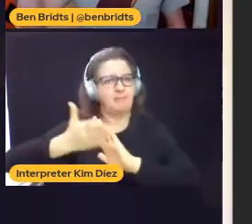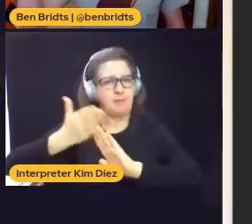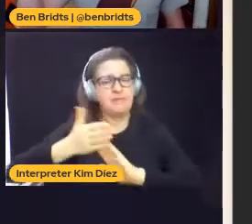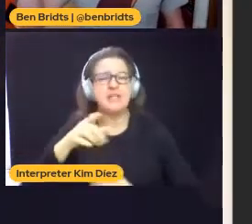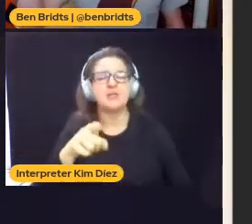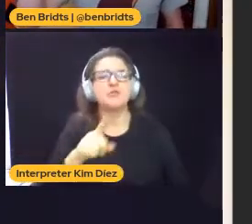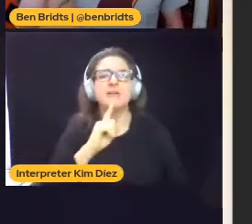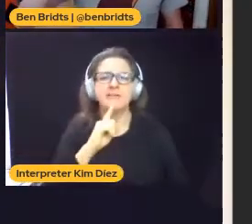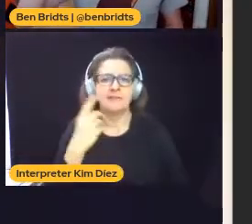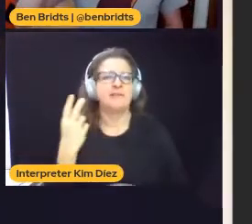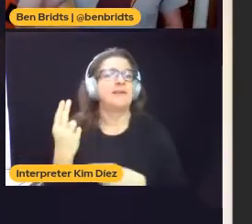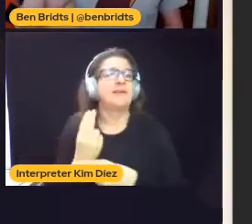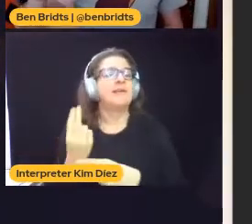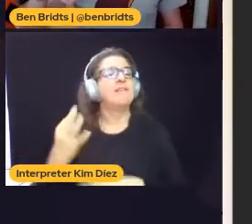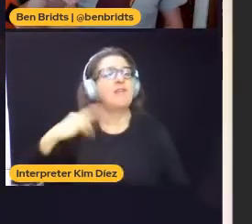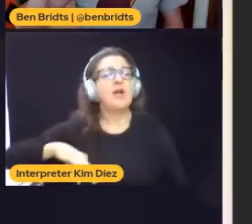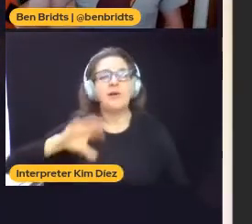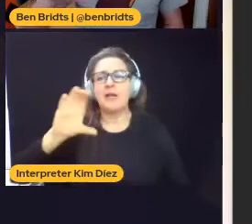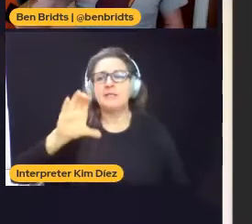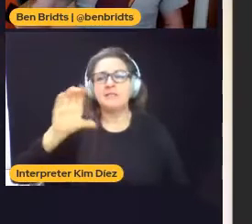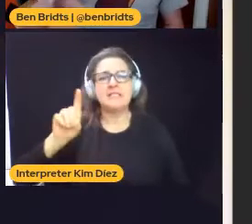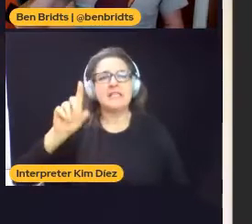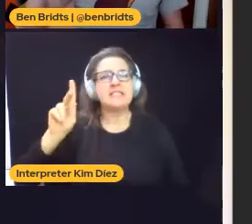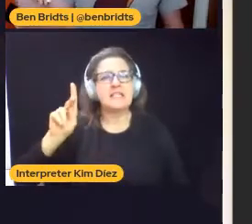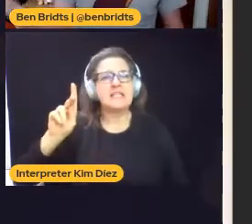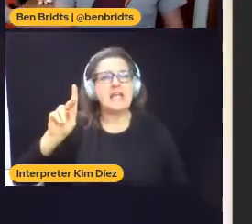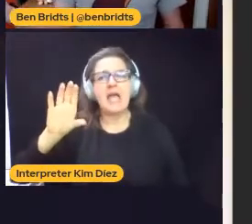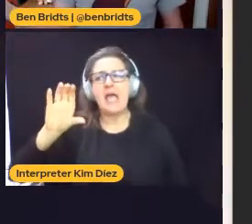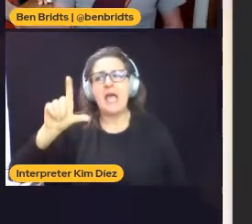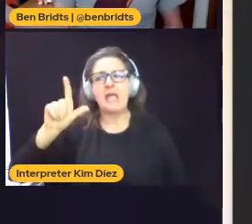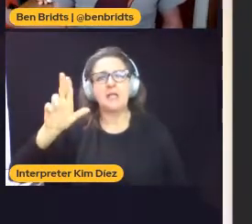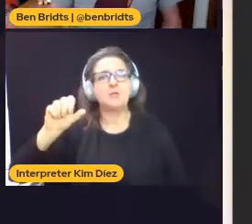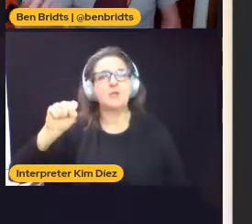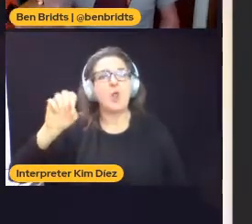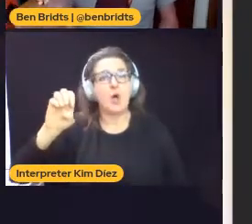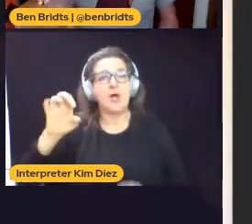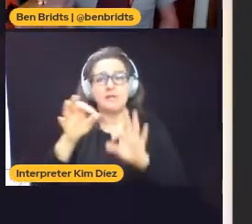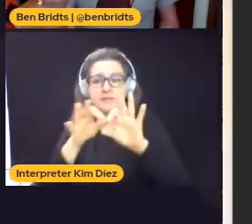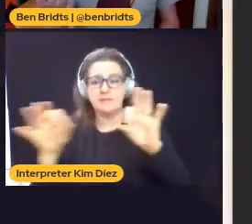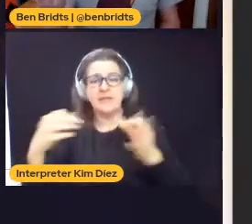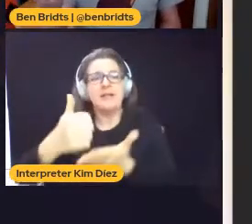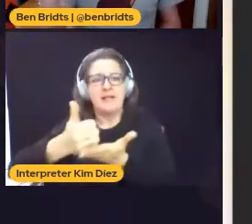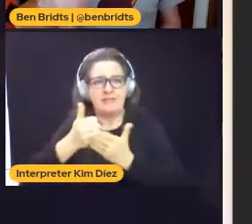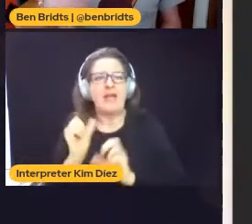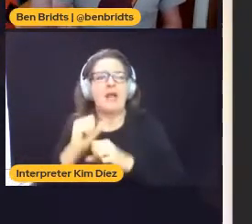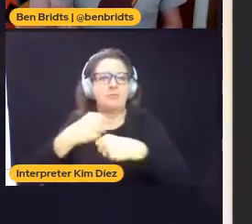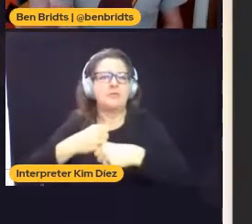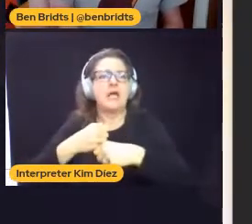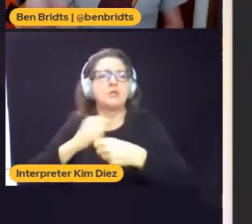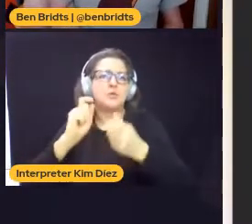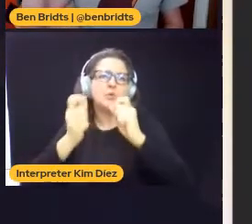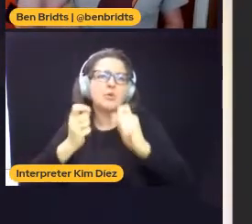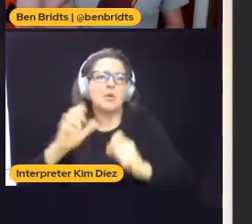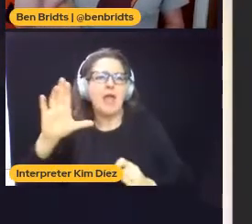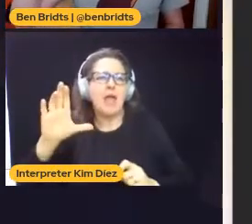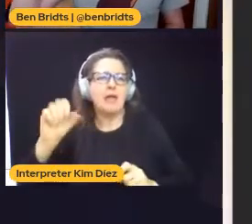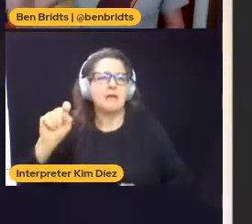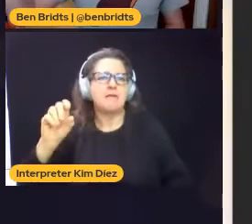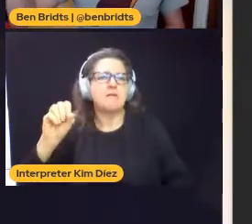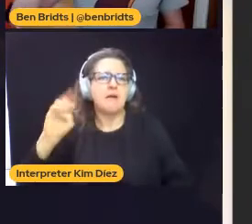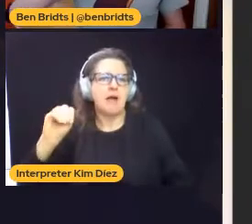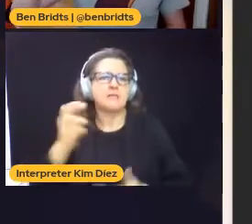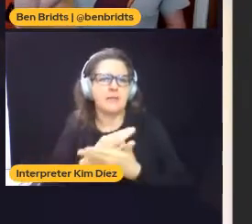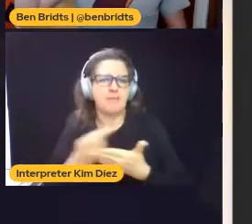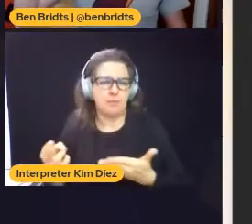useful CDK clause that helps us create custom resources, where we say